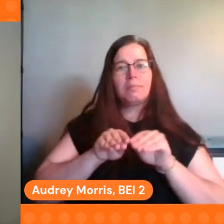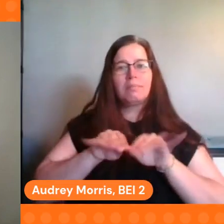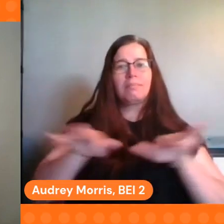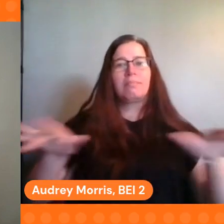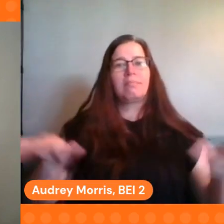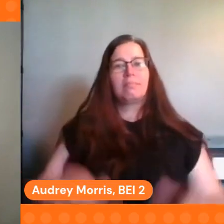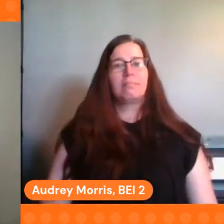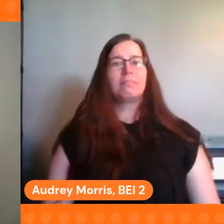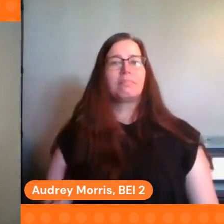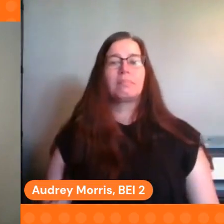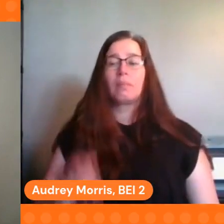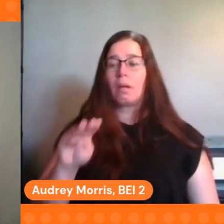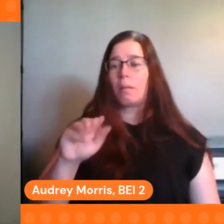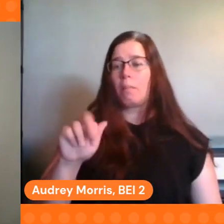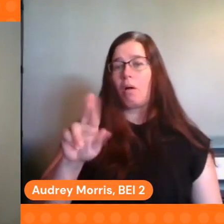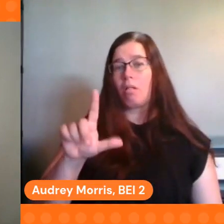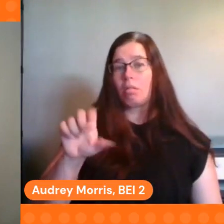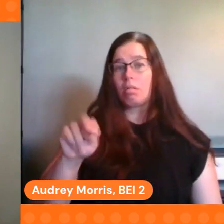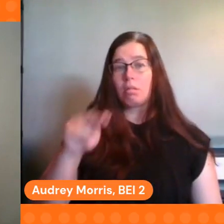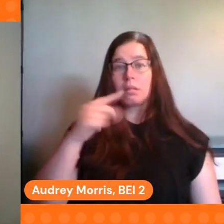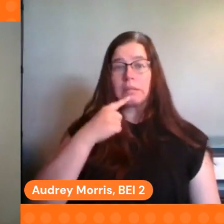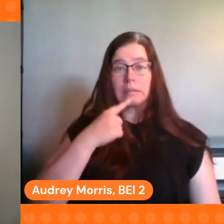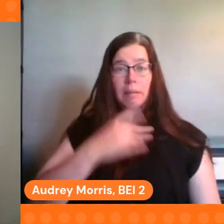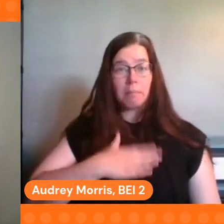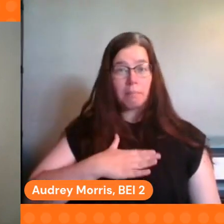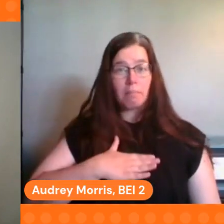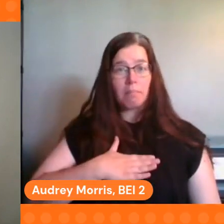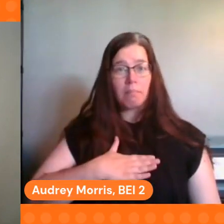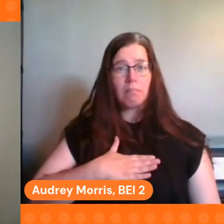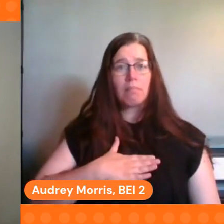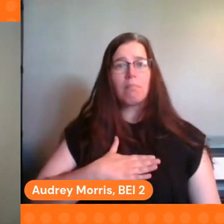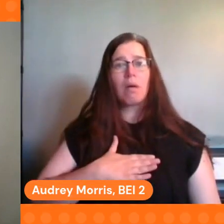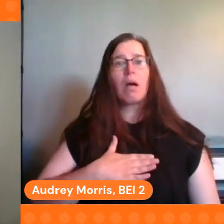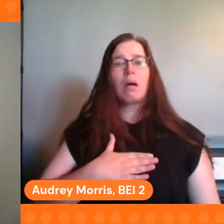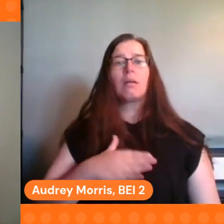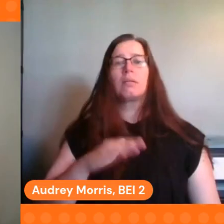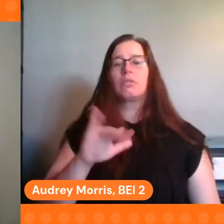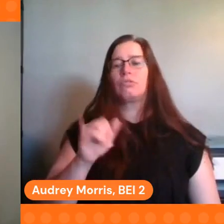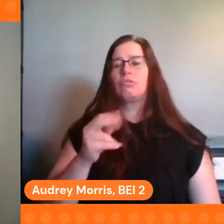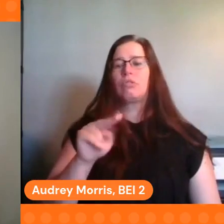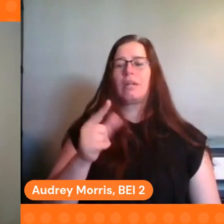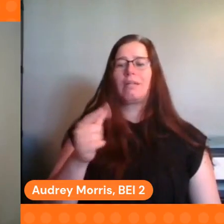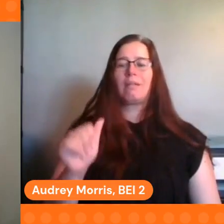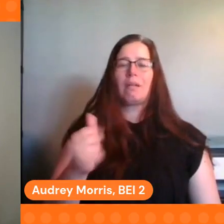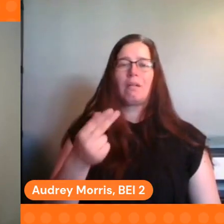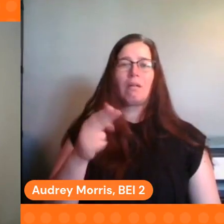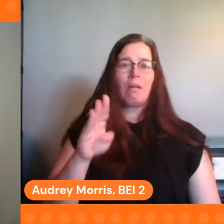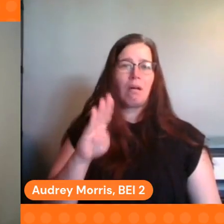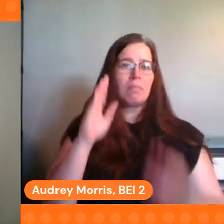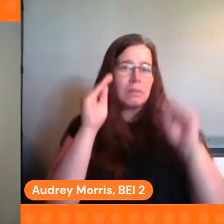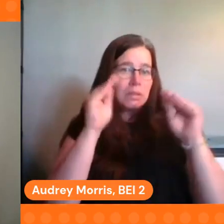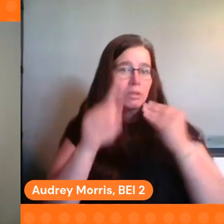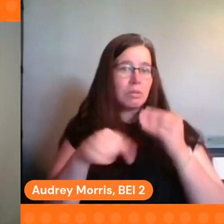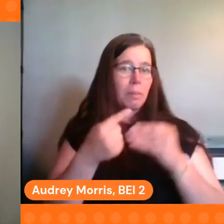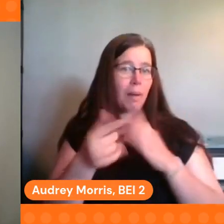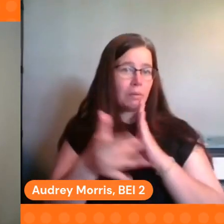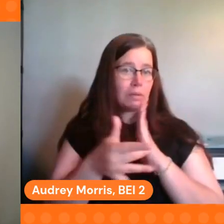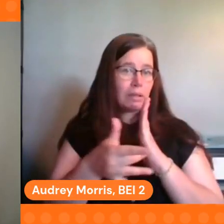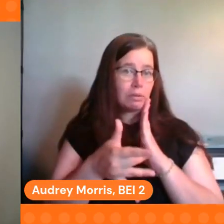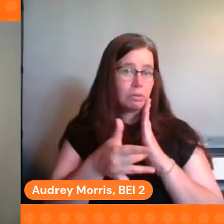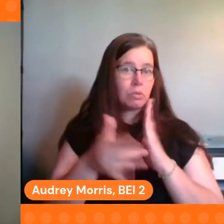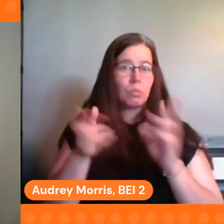And so for my side, basically what Jenga Hub does is teach about technology. So